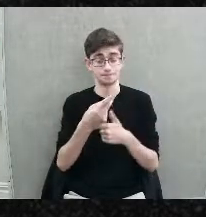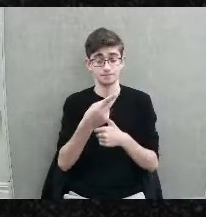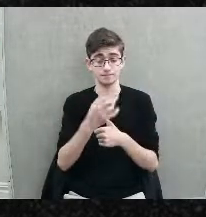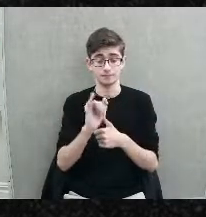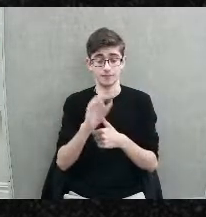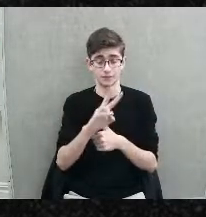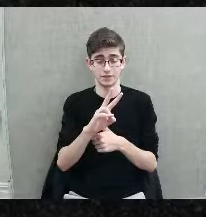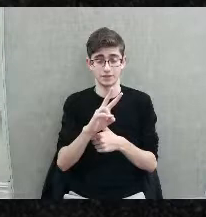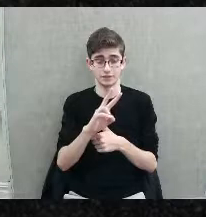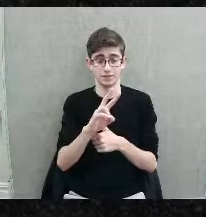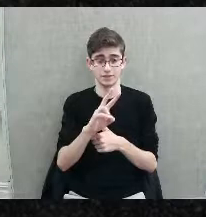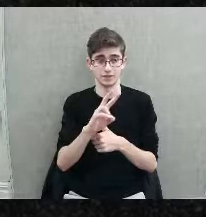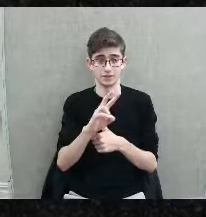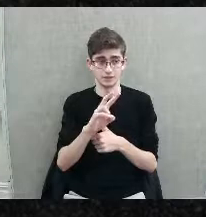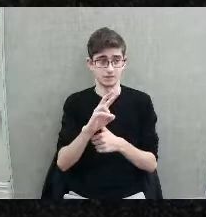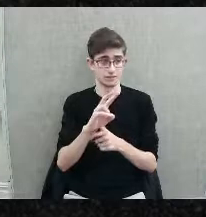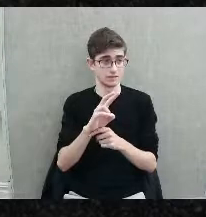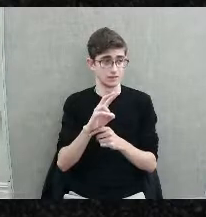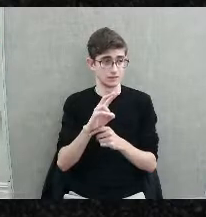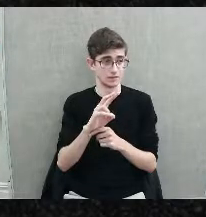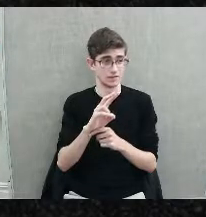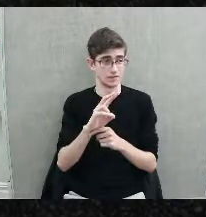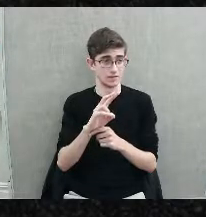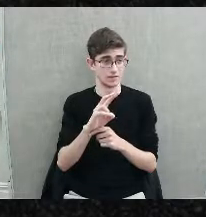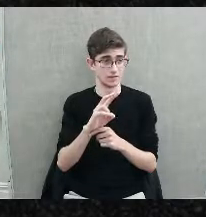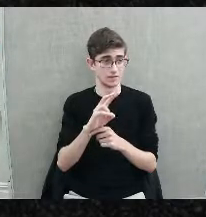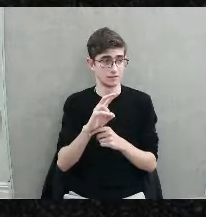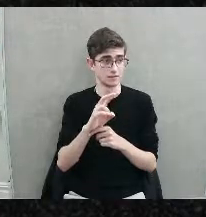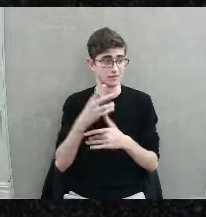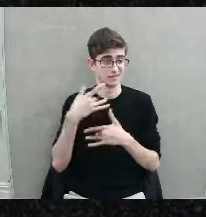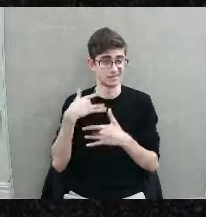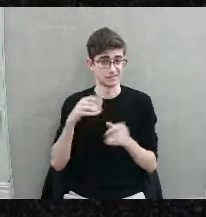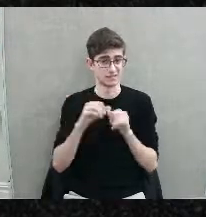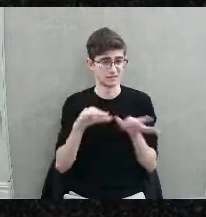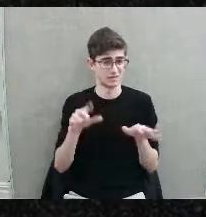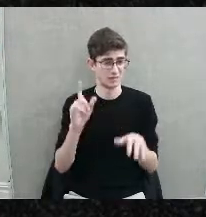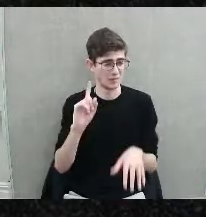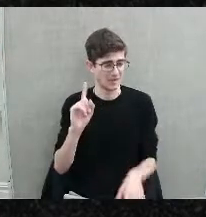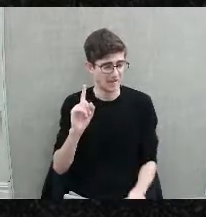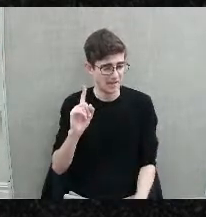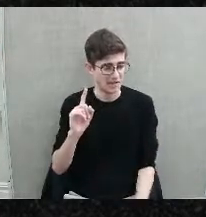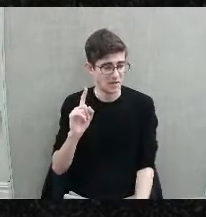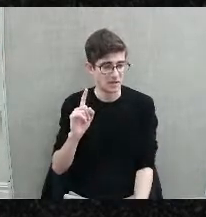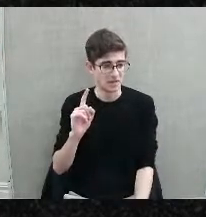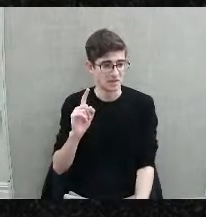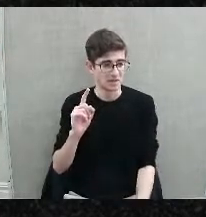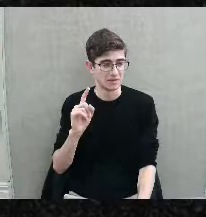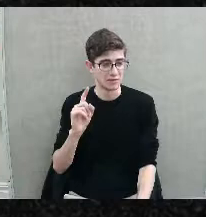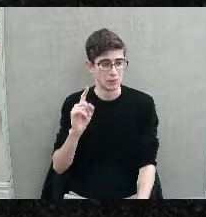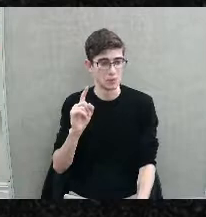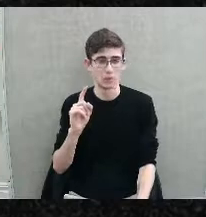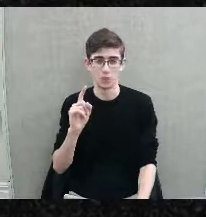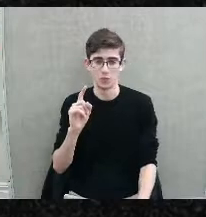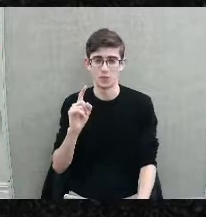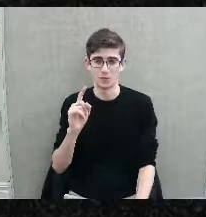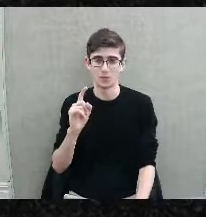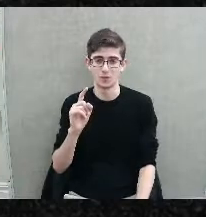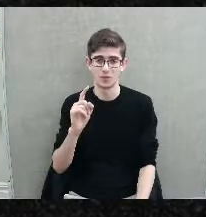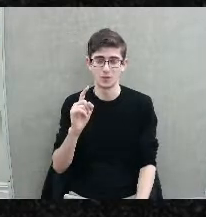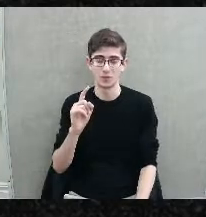home. It turns out that HIV prevalence is a lot higher just